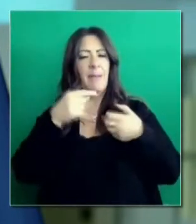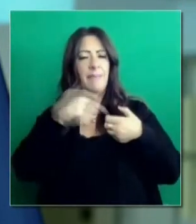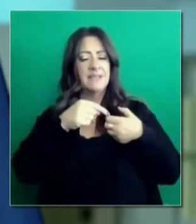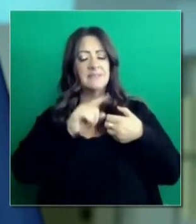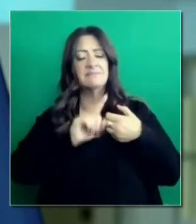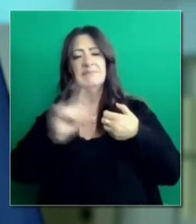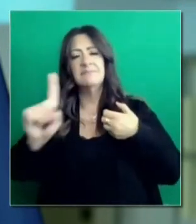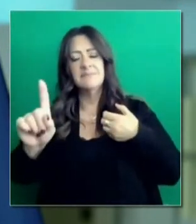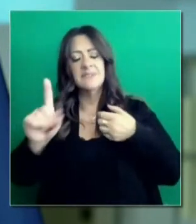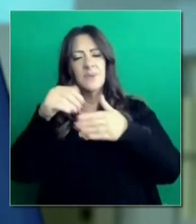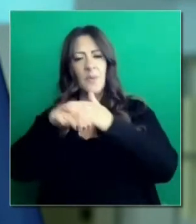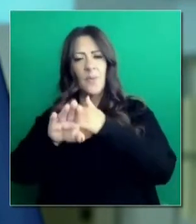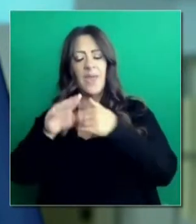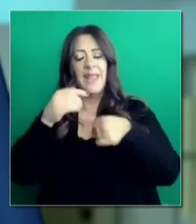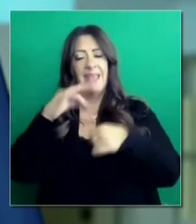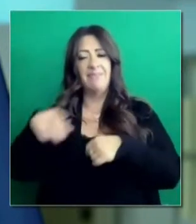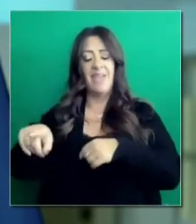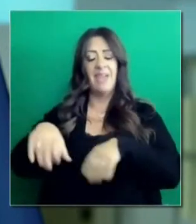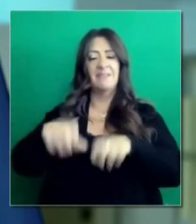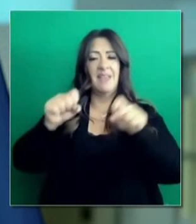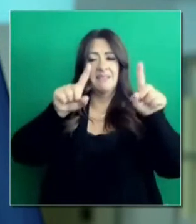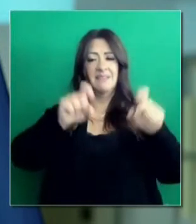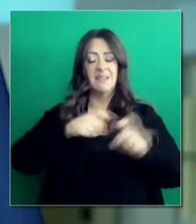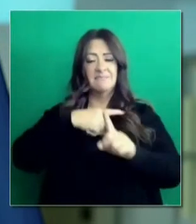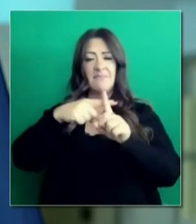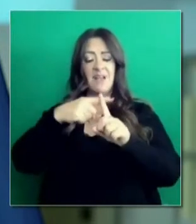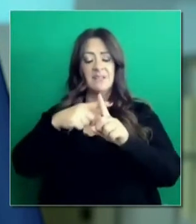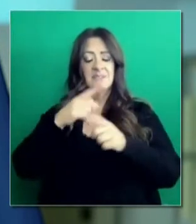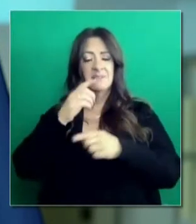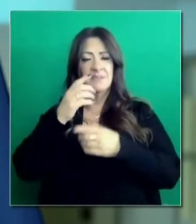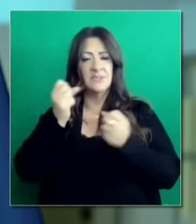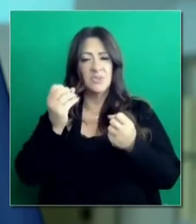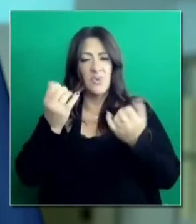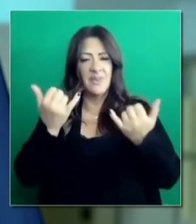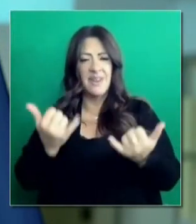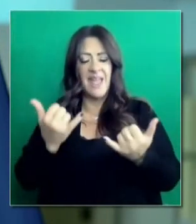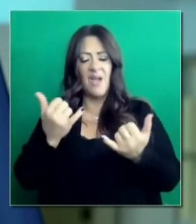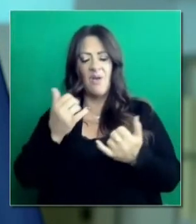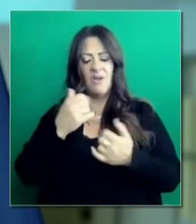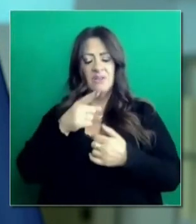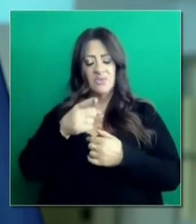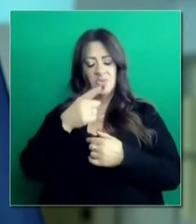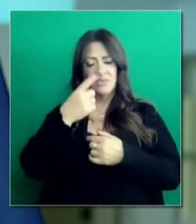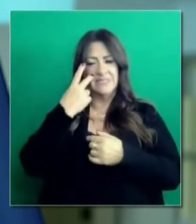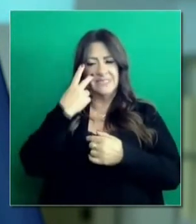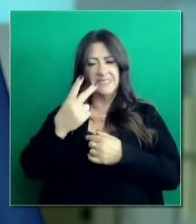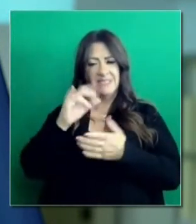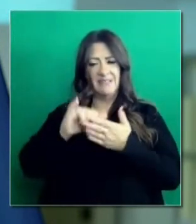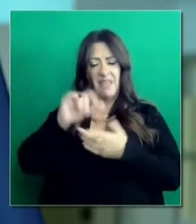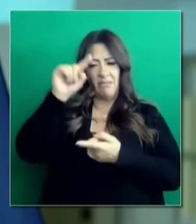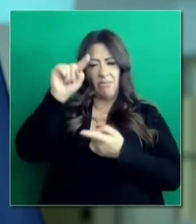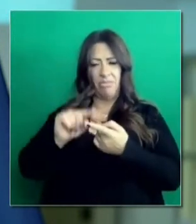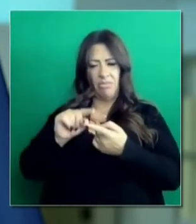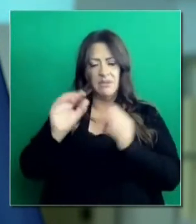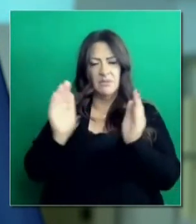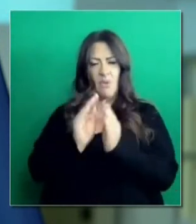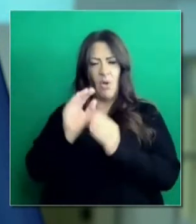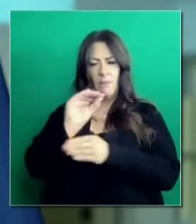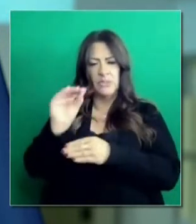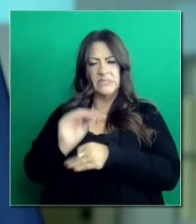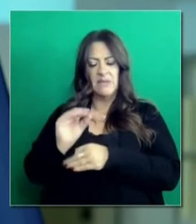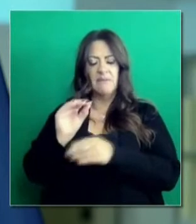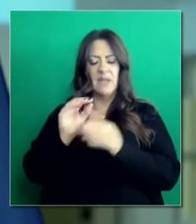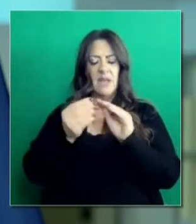more helpful. So I'm wondering, my first question is, given the low numbers, are you considering any changes to the program? My second question is about